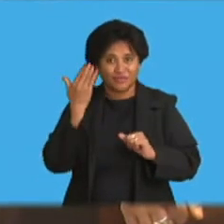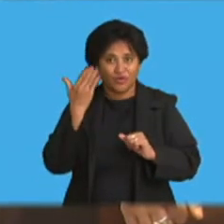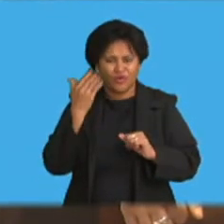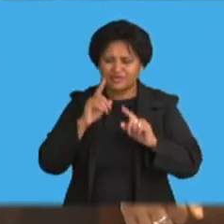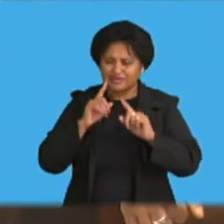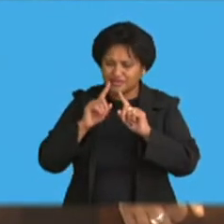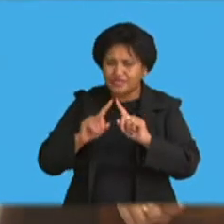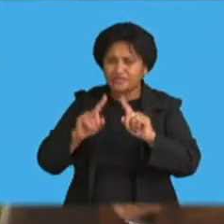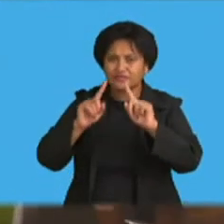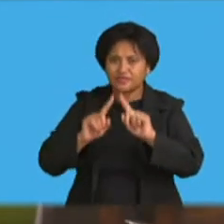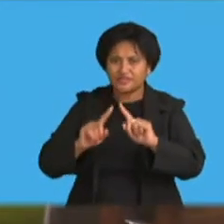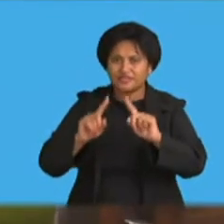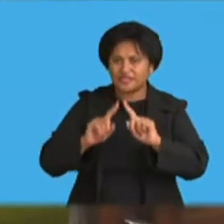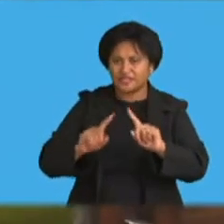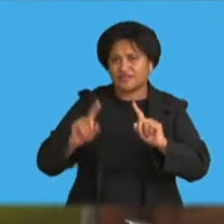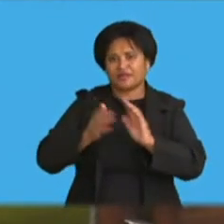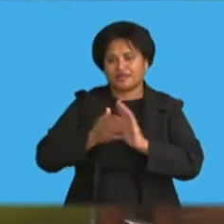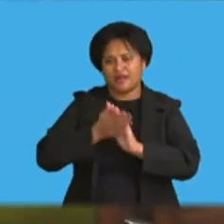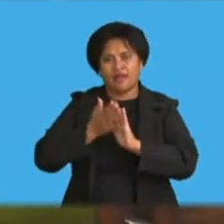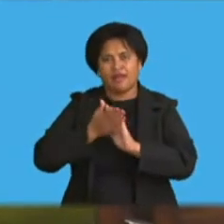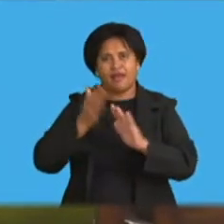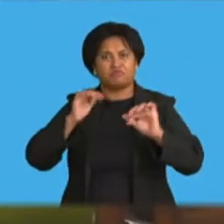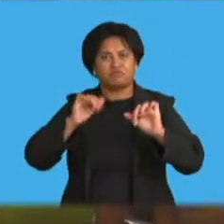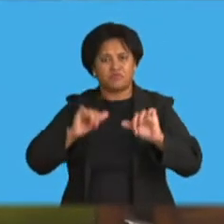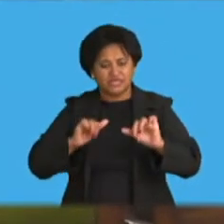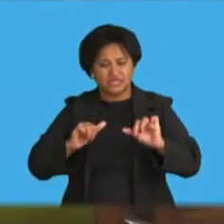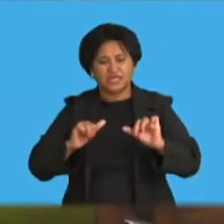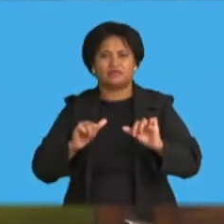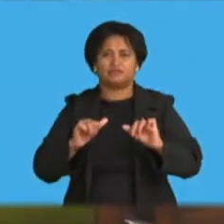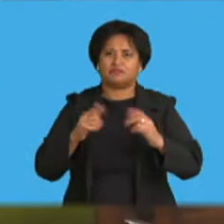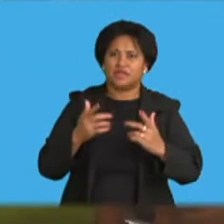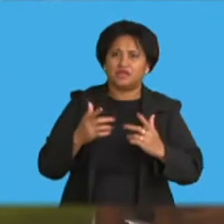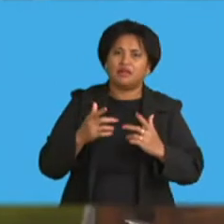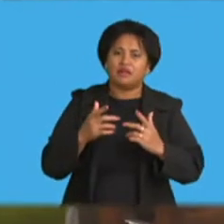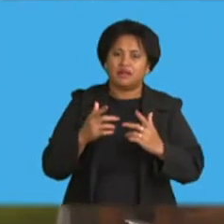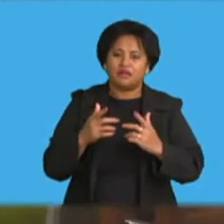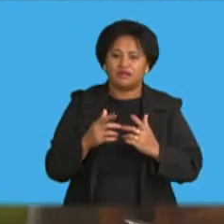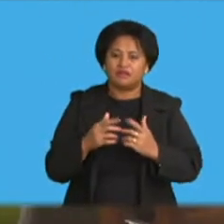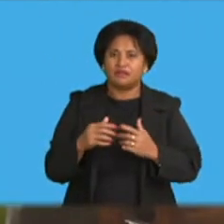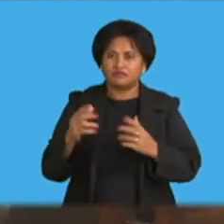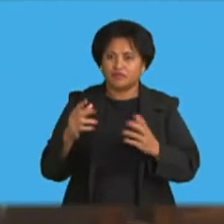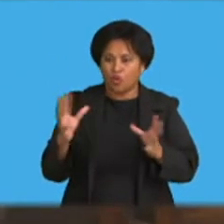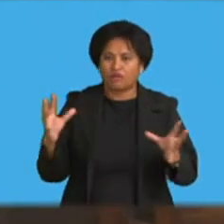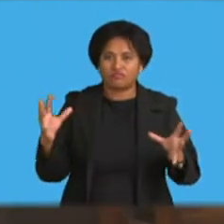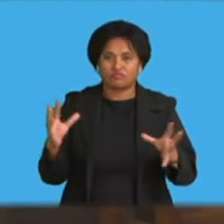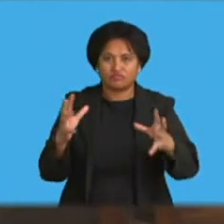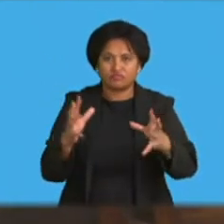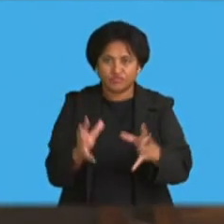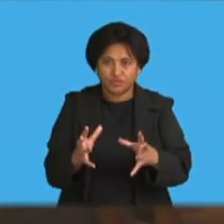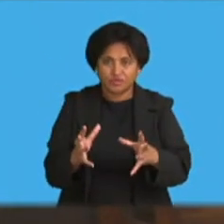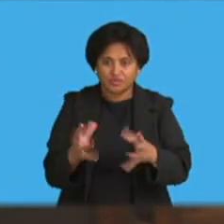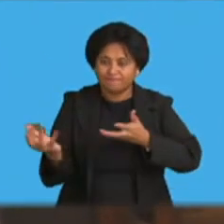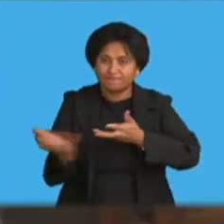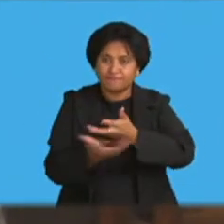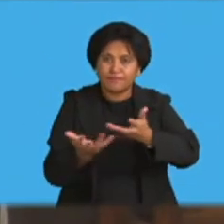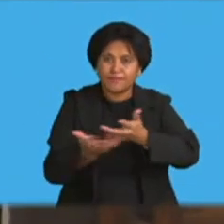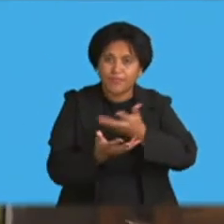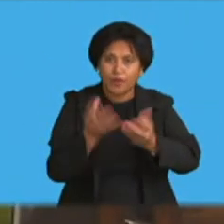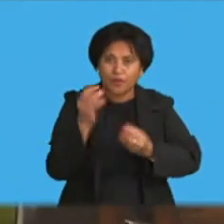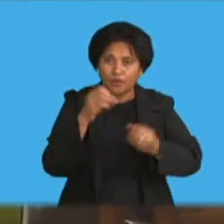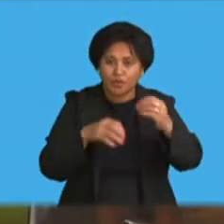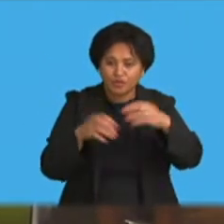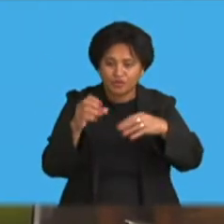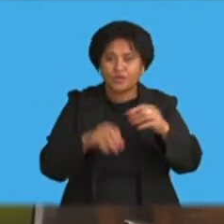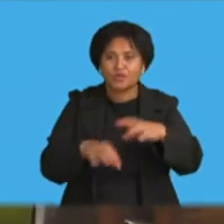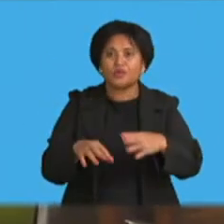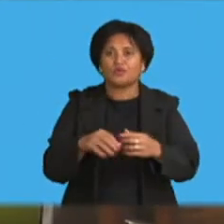to review in the Commonwealth Secretariat's governance arrangements. Madam Speaker, all of these distinguished guests provided valuable insights into the areas of